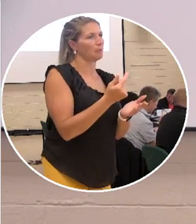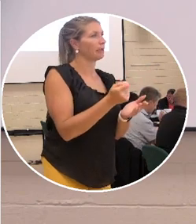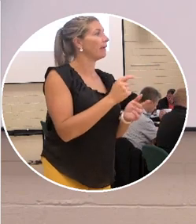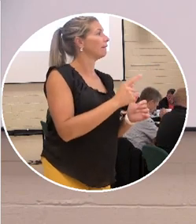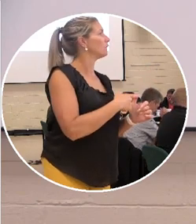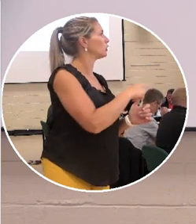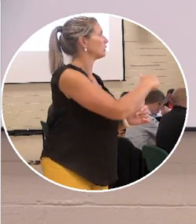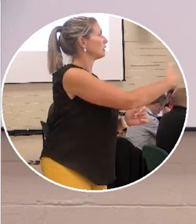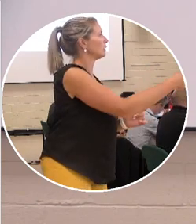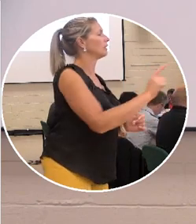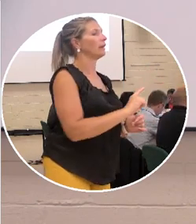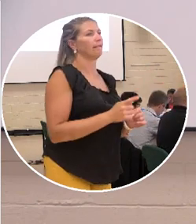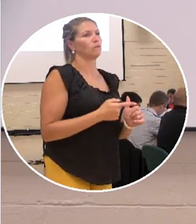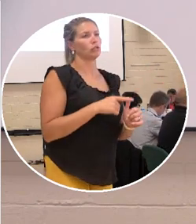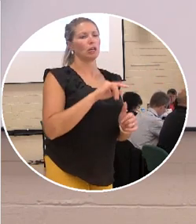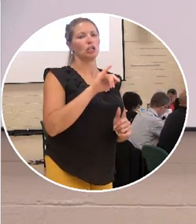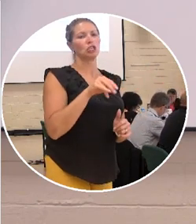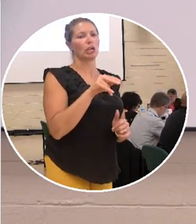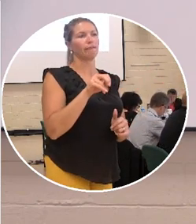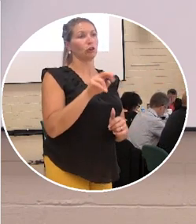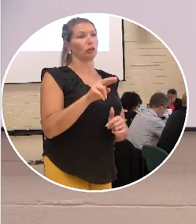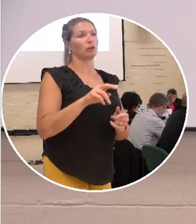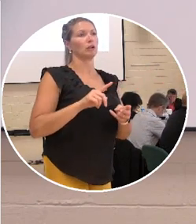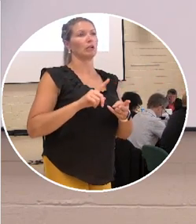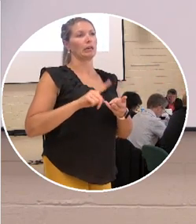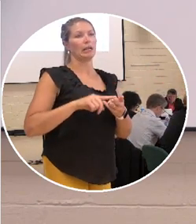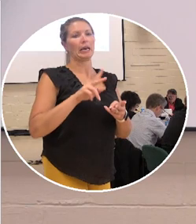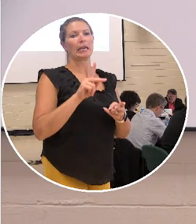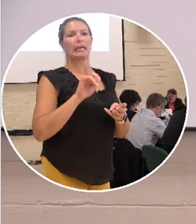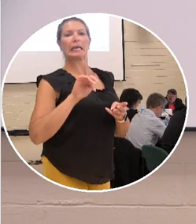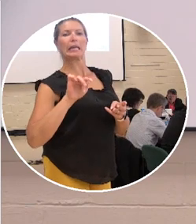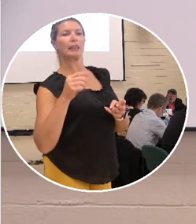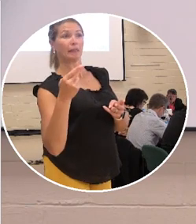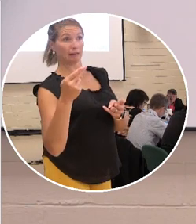Jennifer, then we'll go on to Keith.